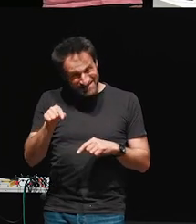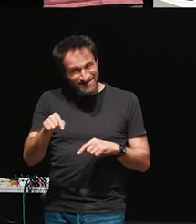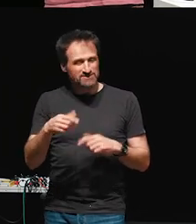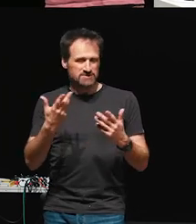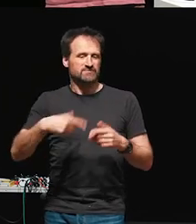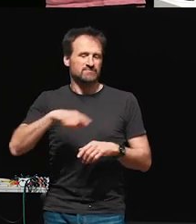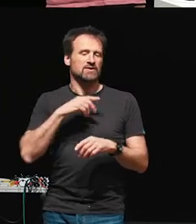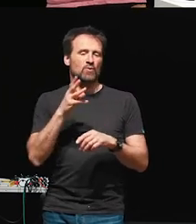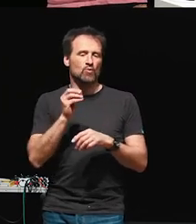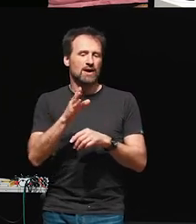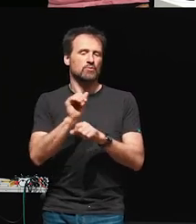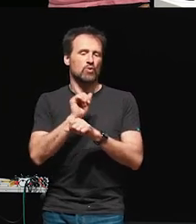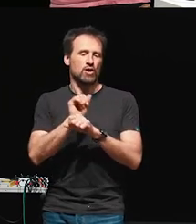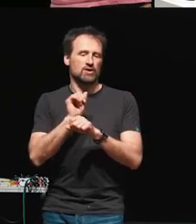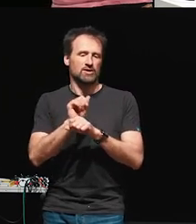you're going to run into.